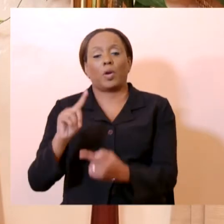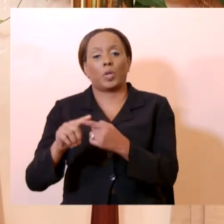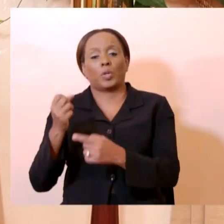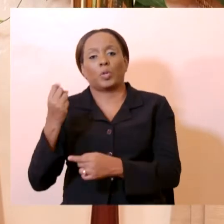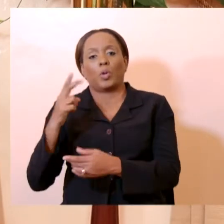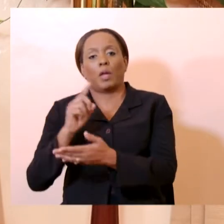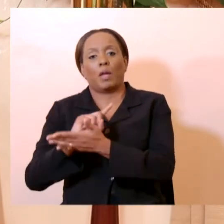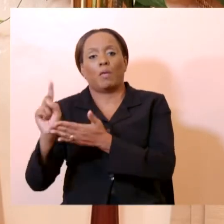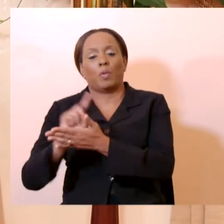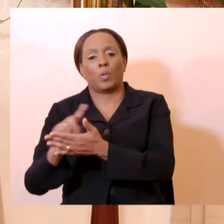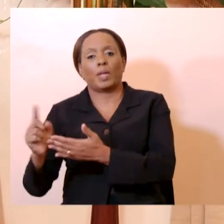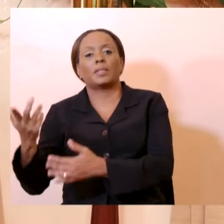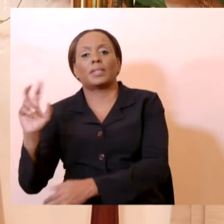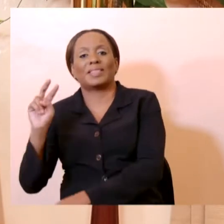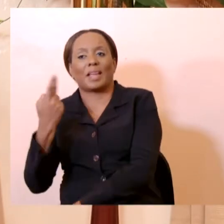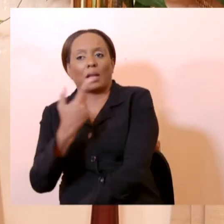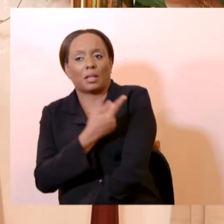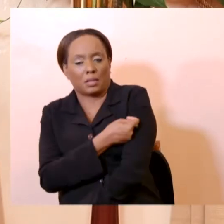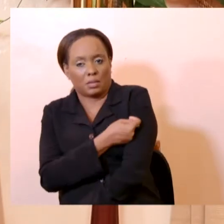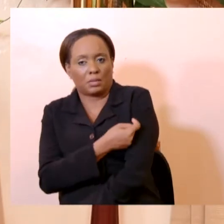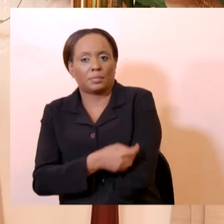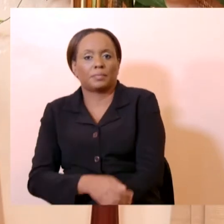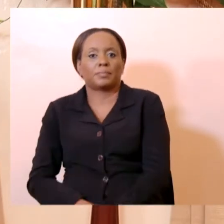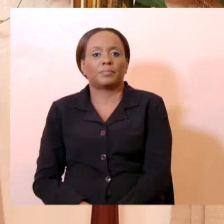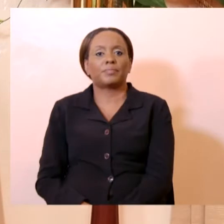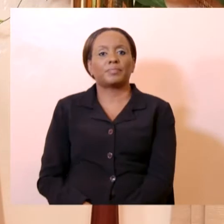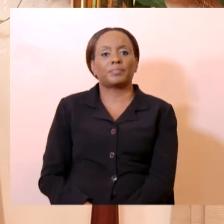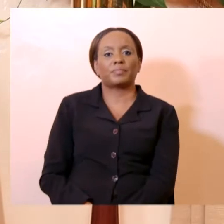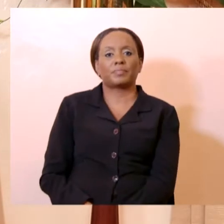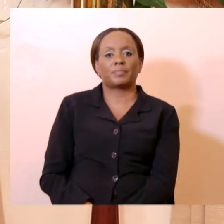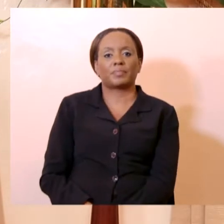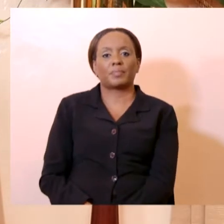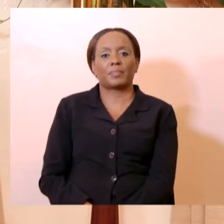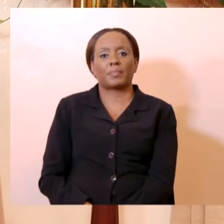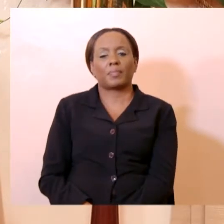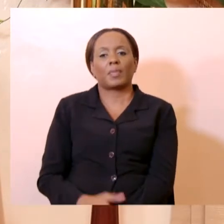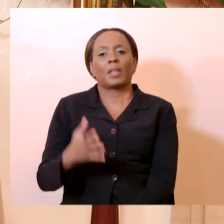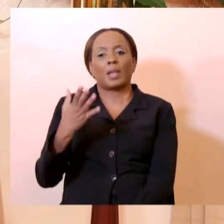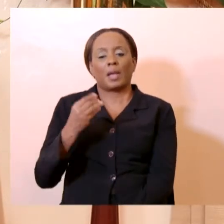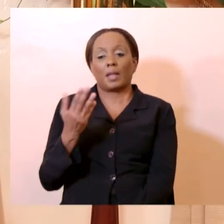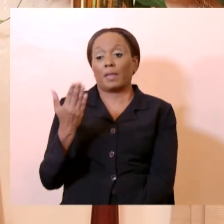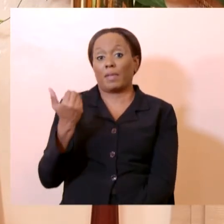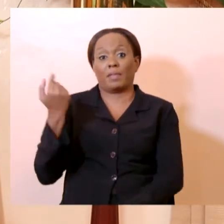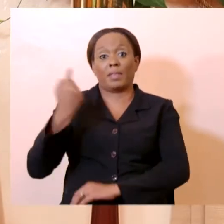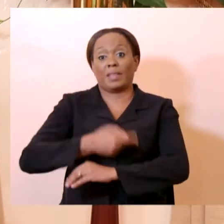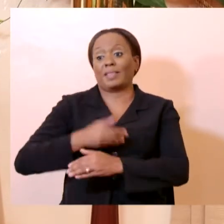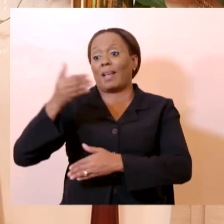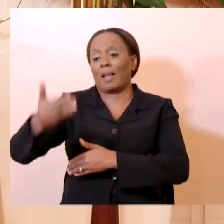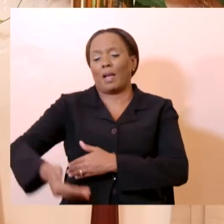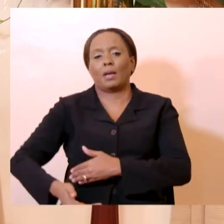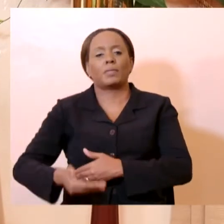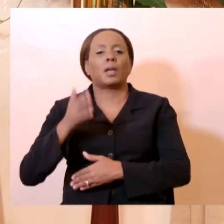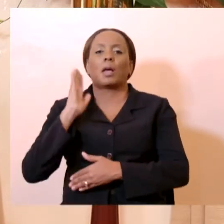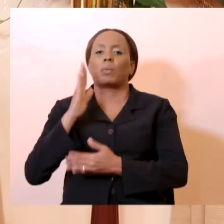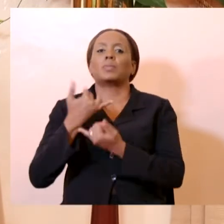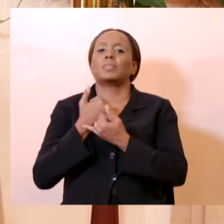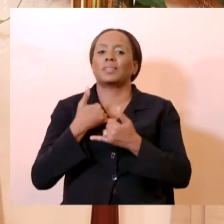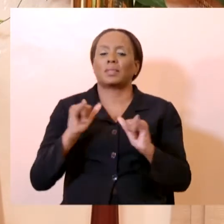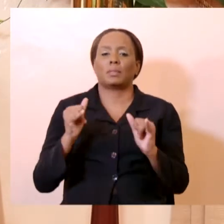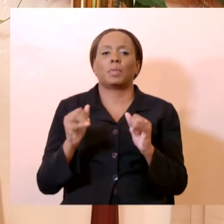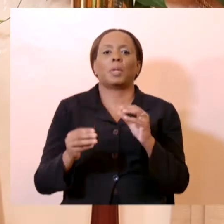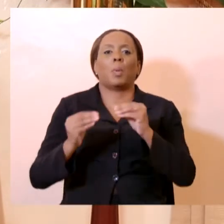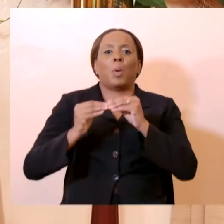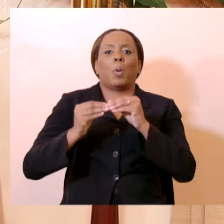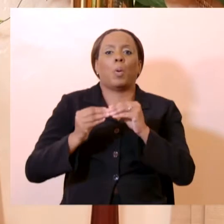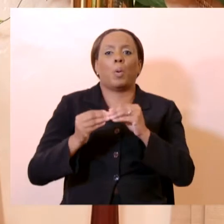the second dose has been administered, about 15 days after. But you still have a measure of protection 3 weeks after